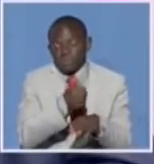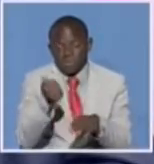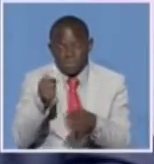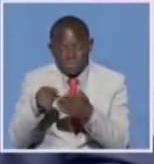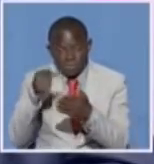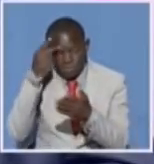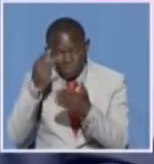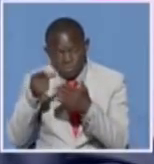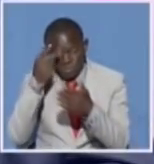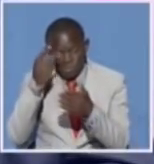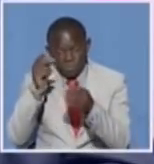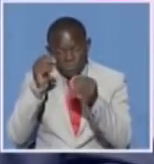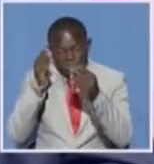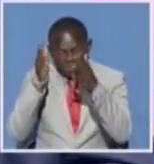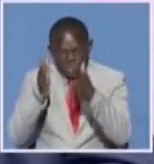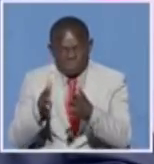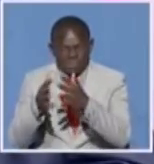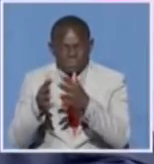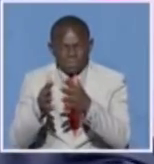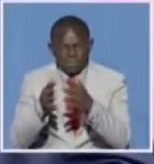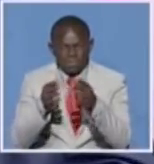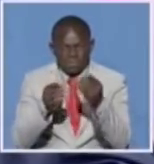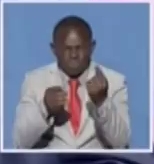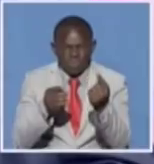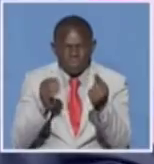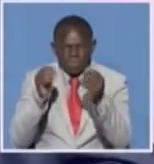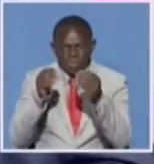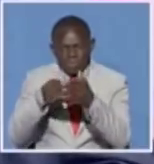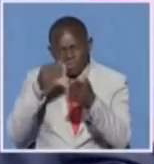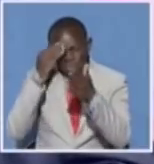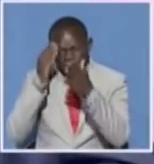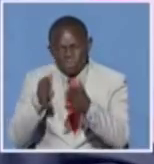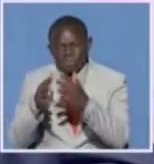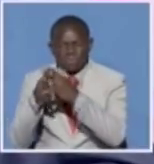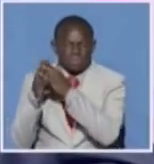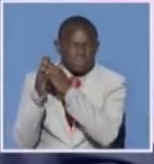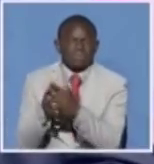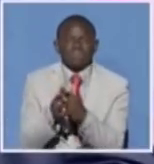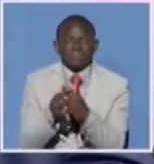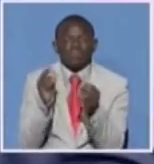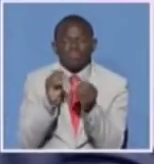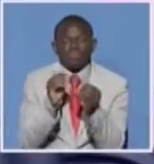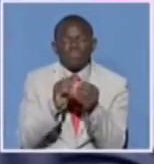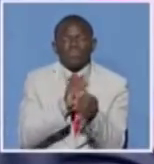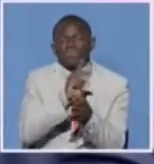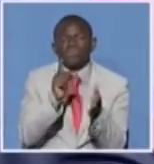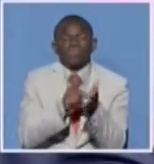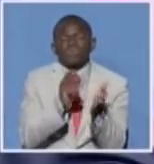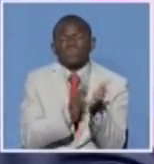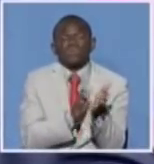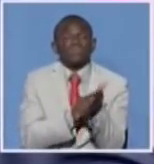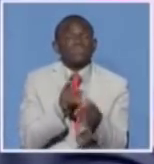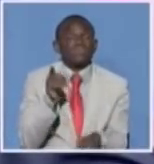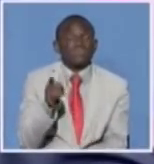predominantly it's found at primary school level. Now, in terms of access at primary school level, we've reached